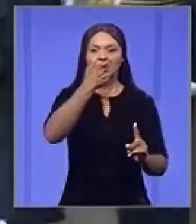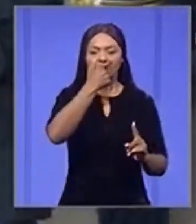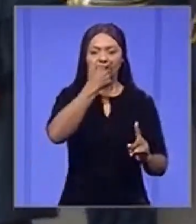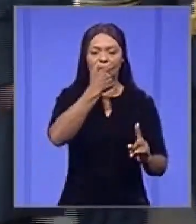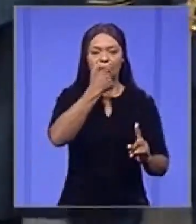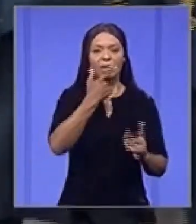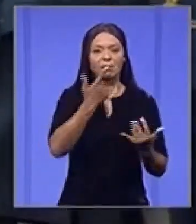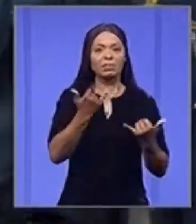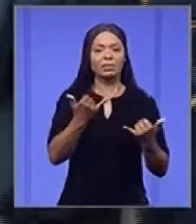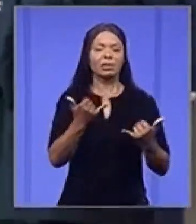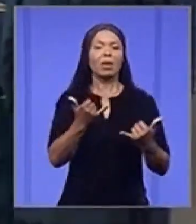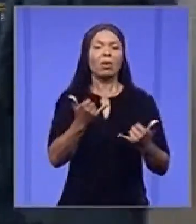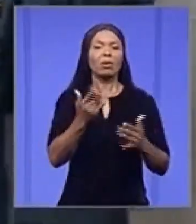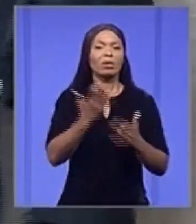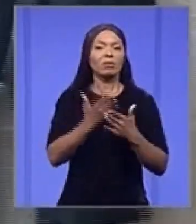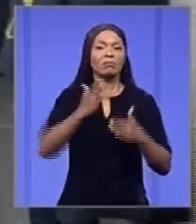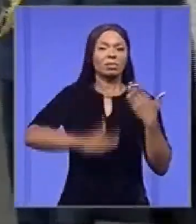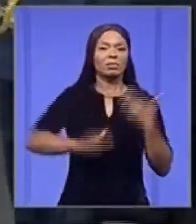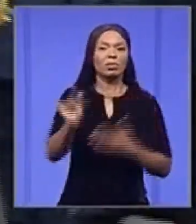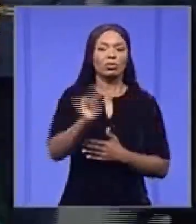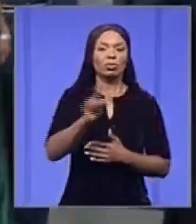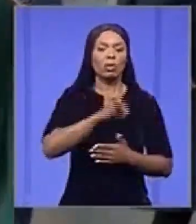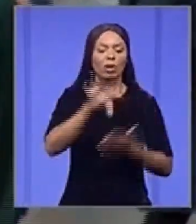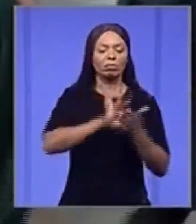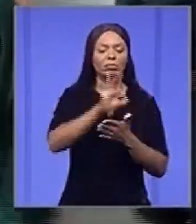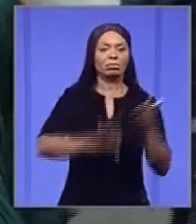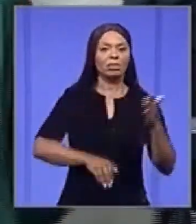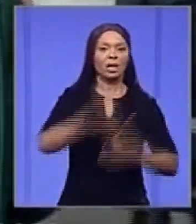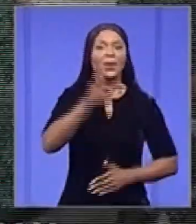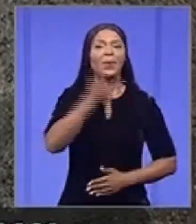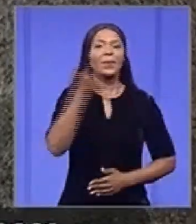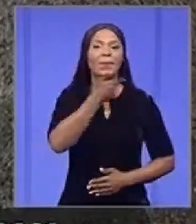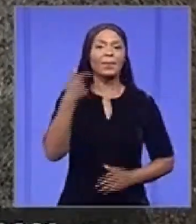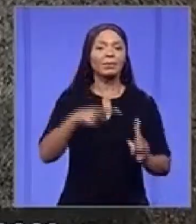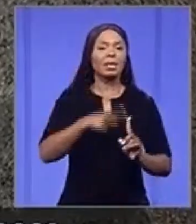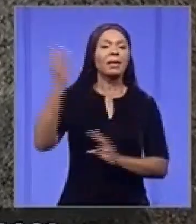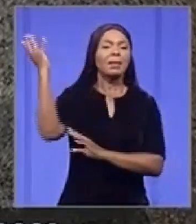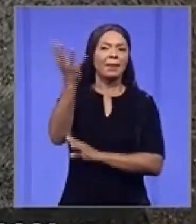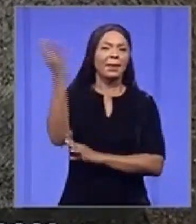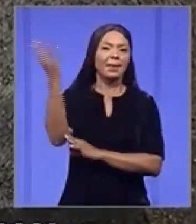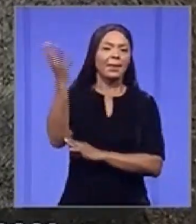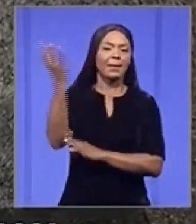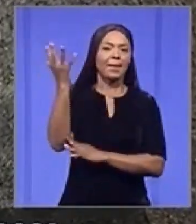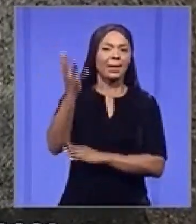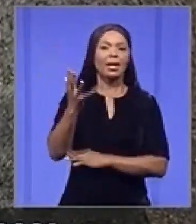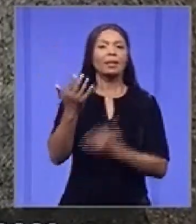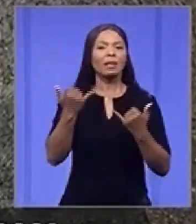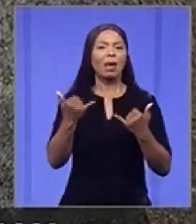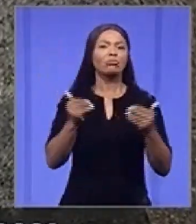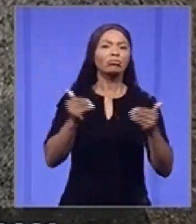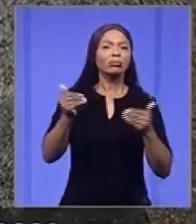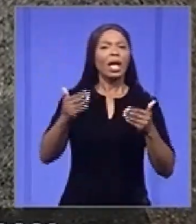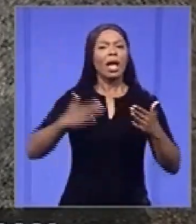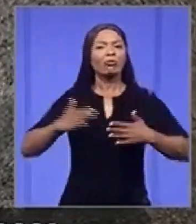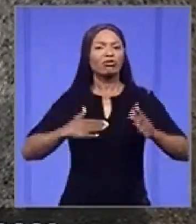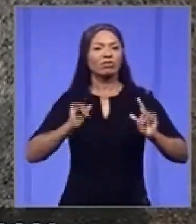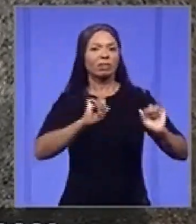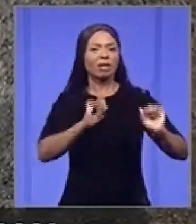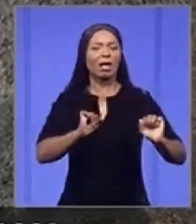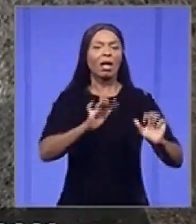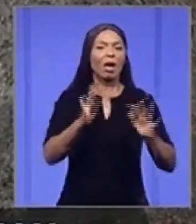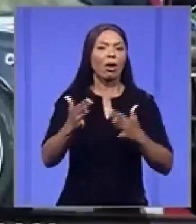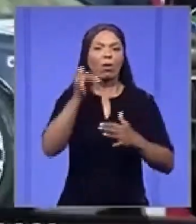ditlhopho. Ramaphosa o dirisitse puo ya gagwe ya bosetšhaba go nnelana ka pegelo ya seo botsamaisi jwa gagwe bo se diretseng naga fa